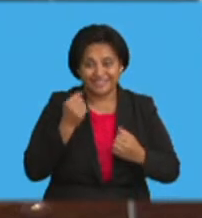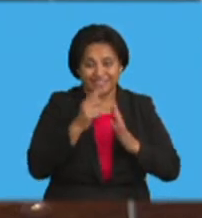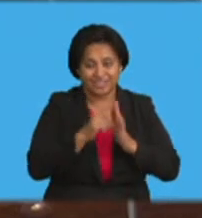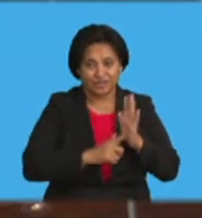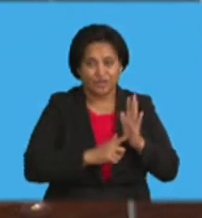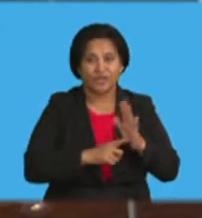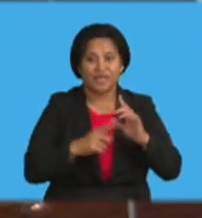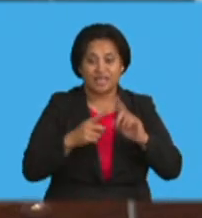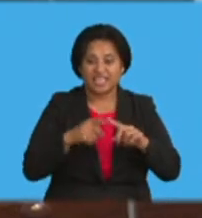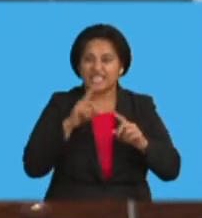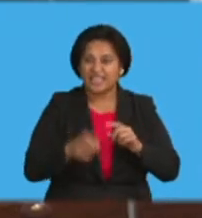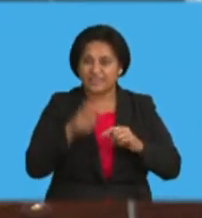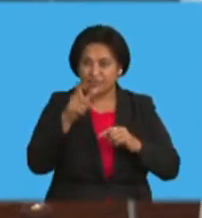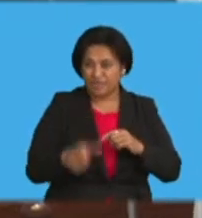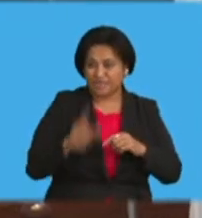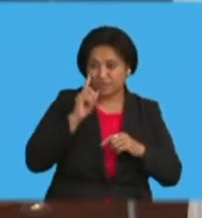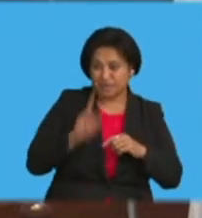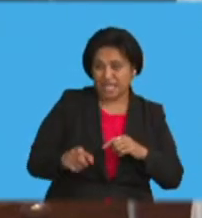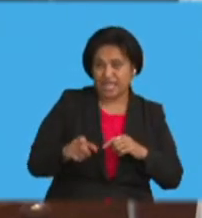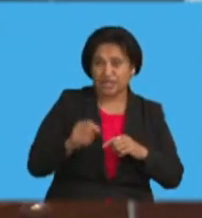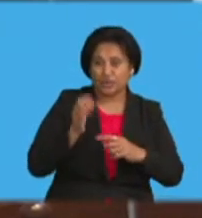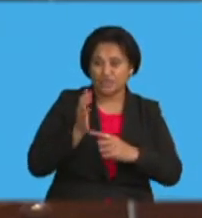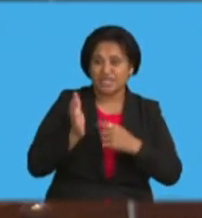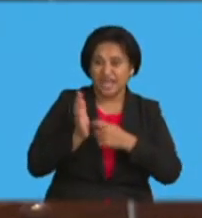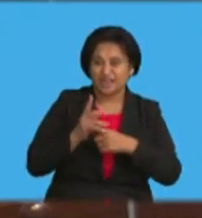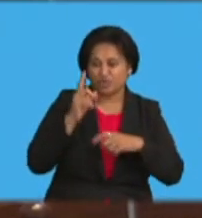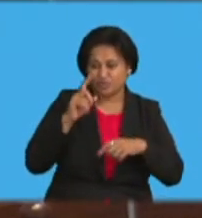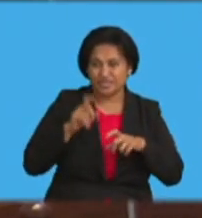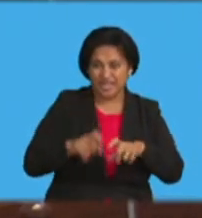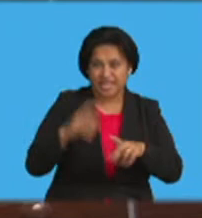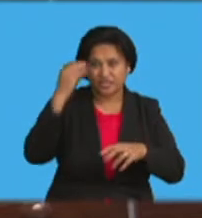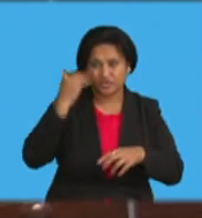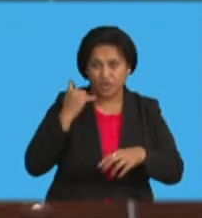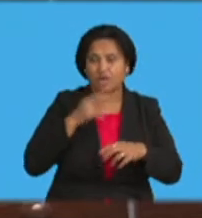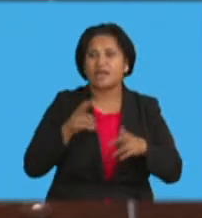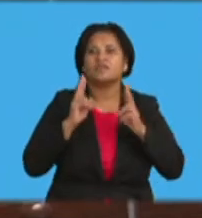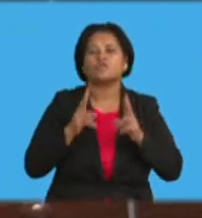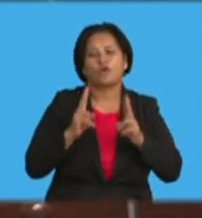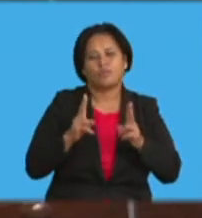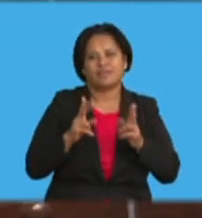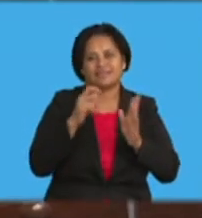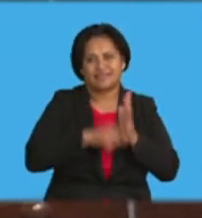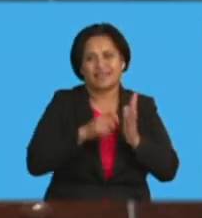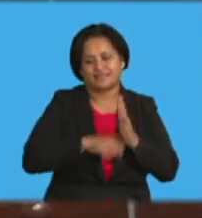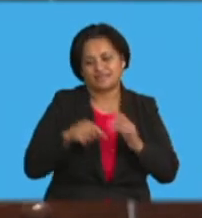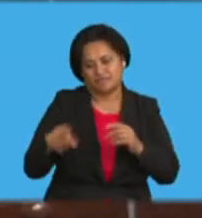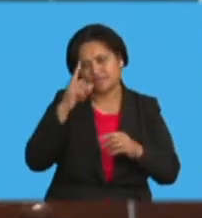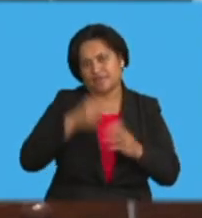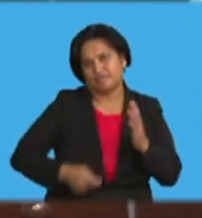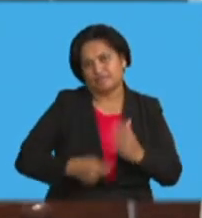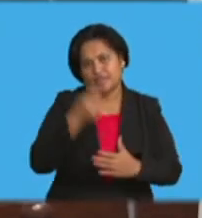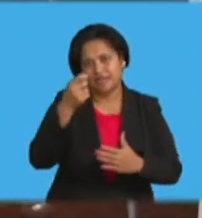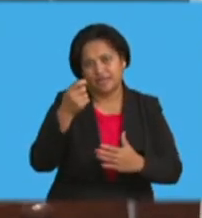Services. If the person is judged to be a temporary resident, then normal tax on resident rates will be applicable on the income derived in